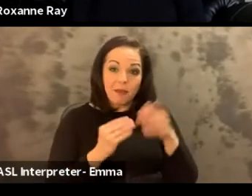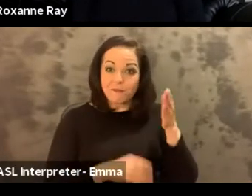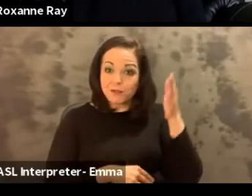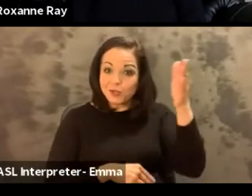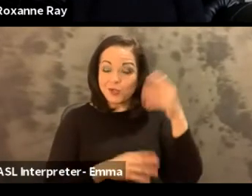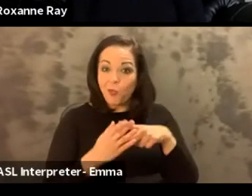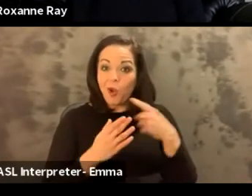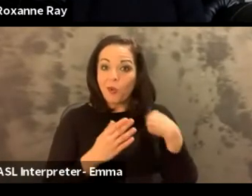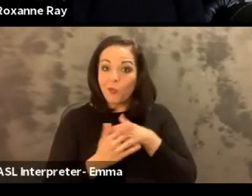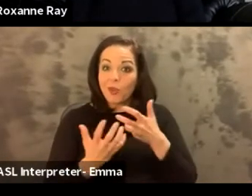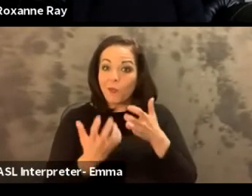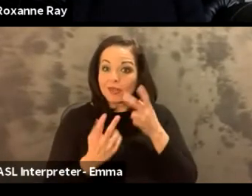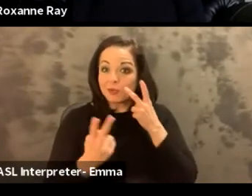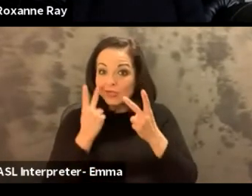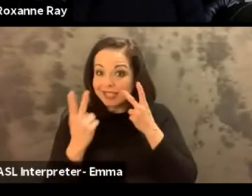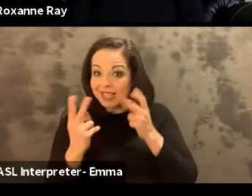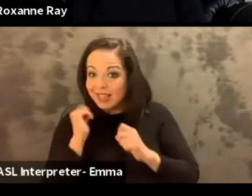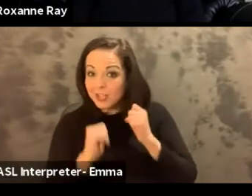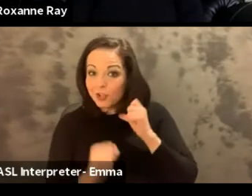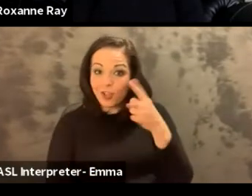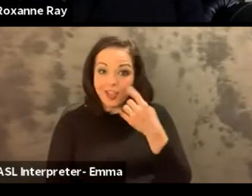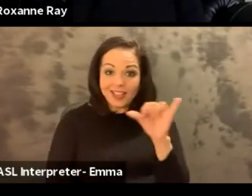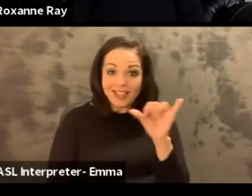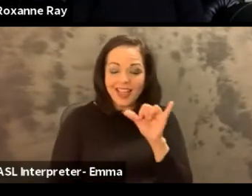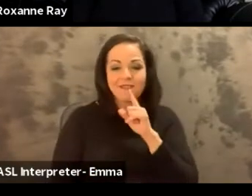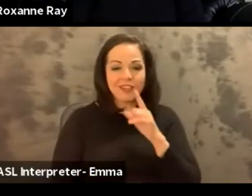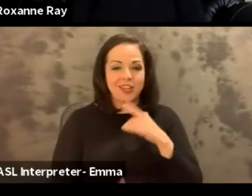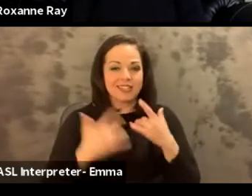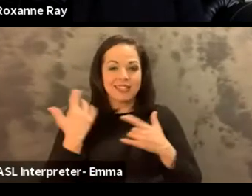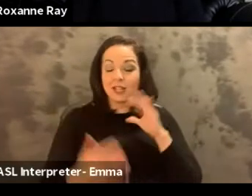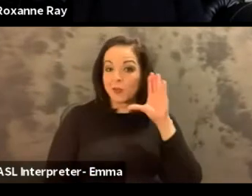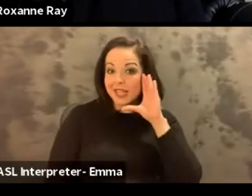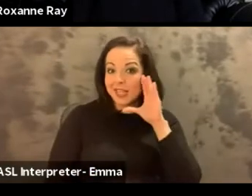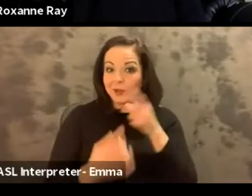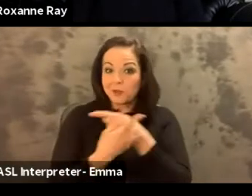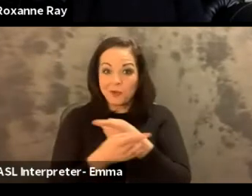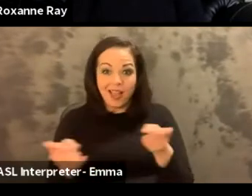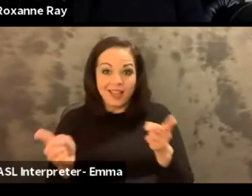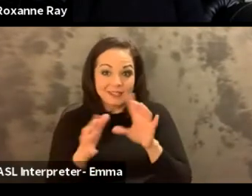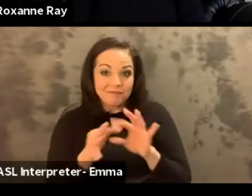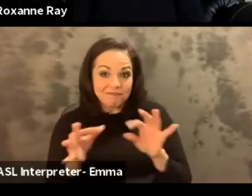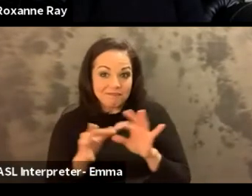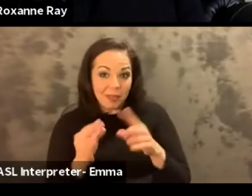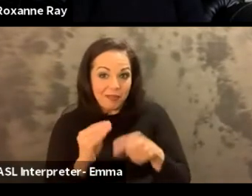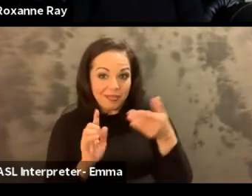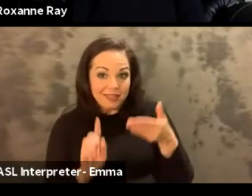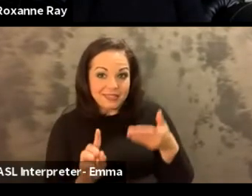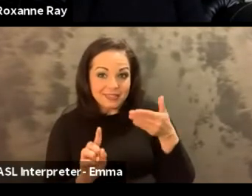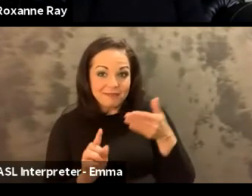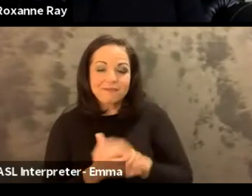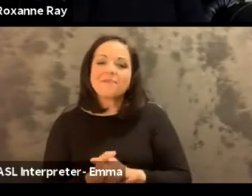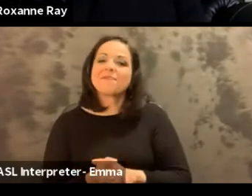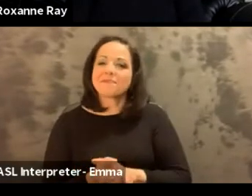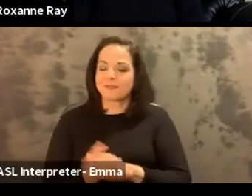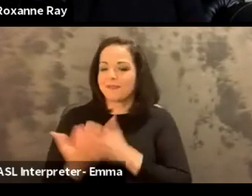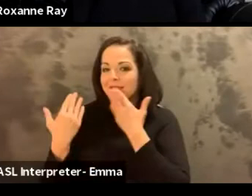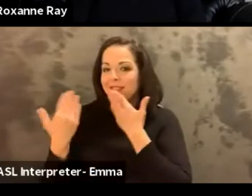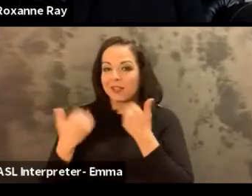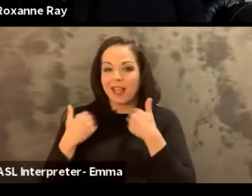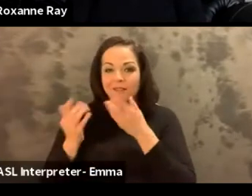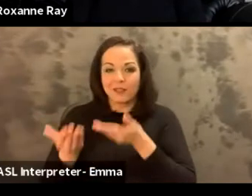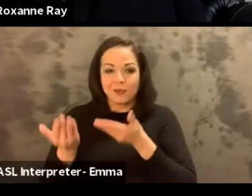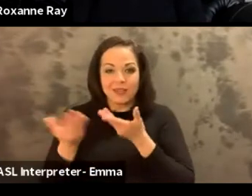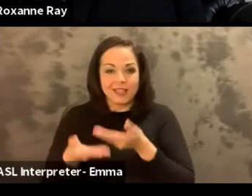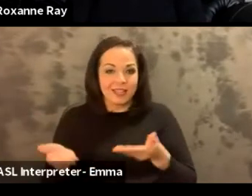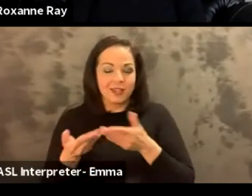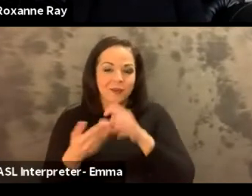we want to see theater looking like. And I'm very excited to hear what you all have to say about this. Thank you. It's great to have you here.